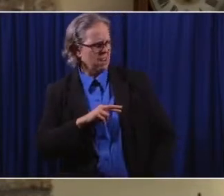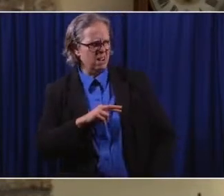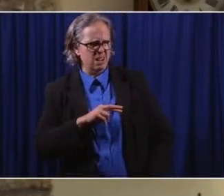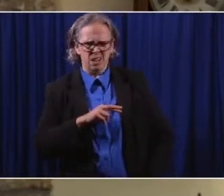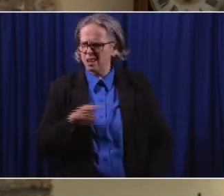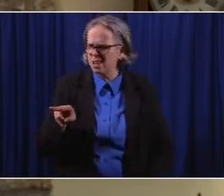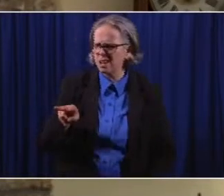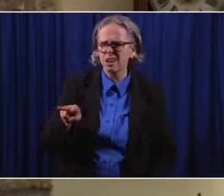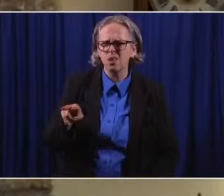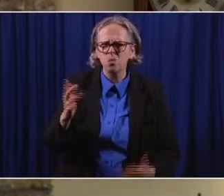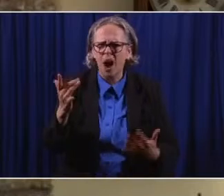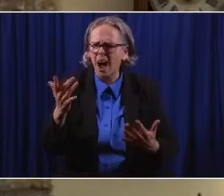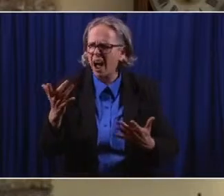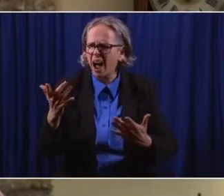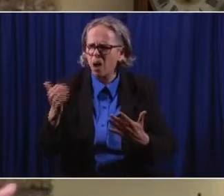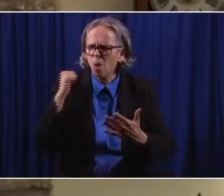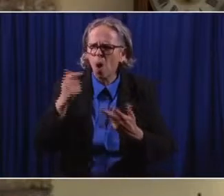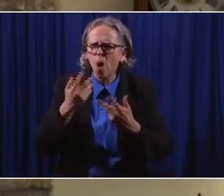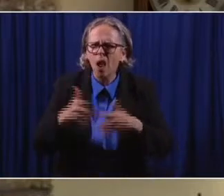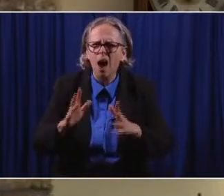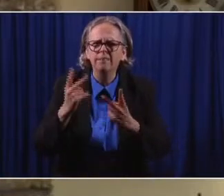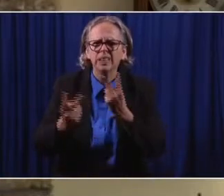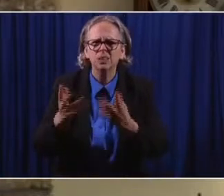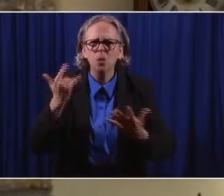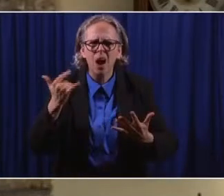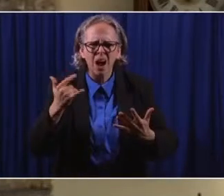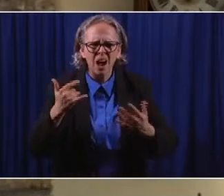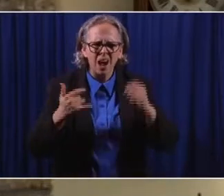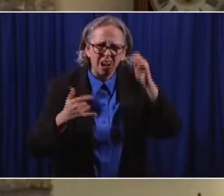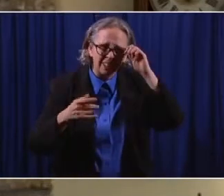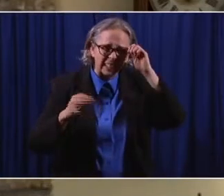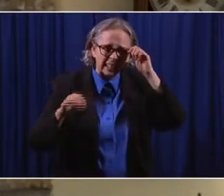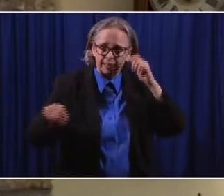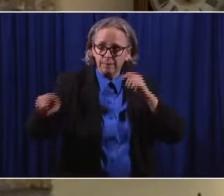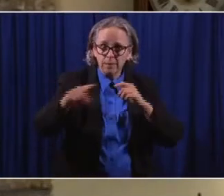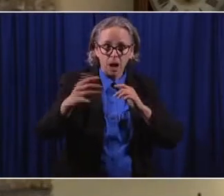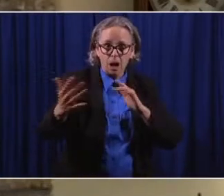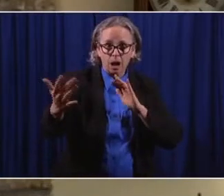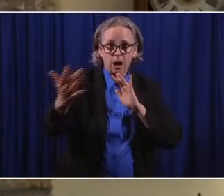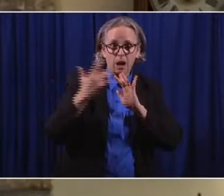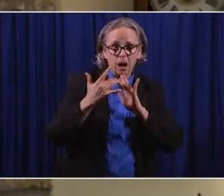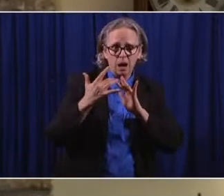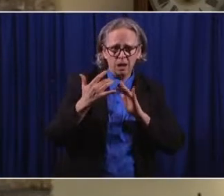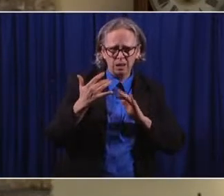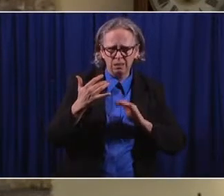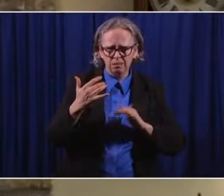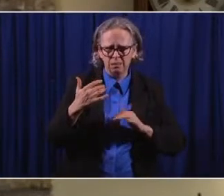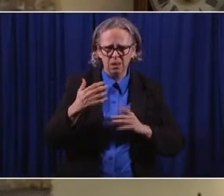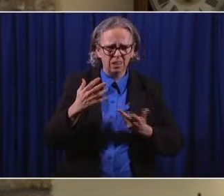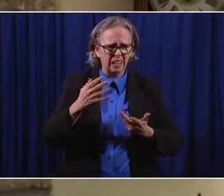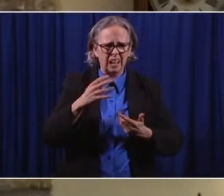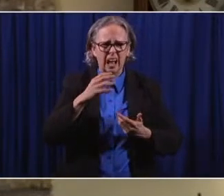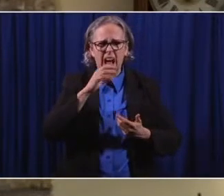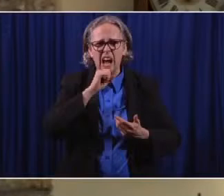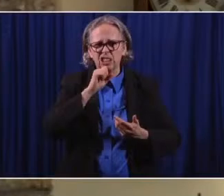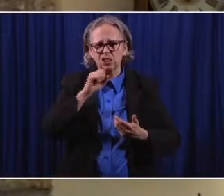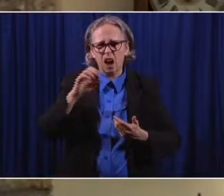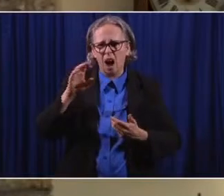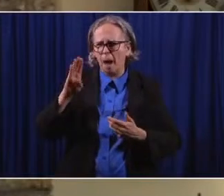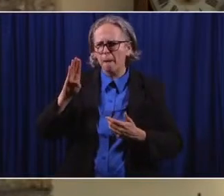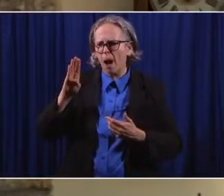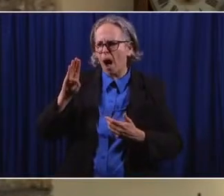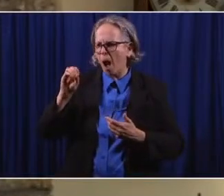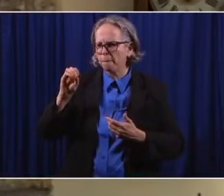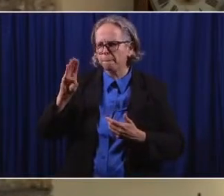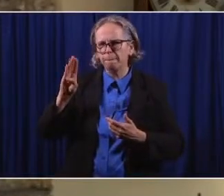that. And sometimes if someone contacts us or our aging omnibus person, they will find out from the nursing home